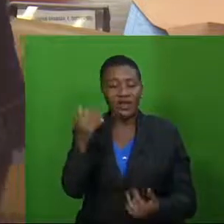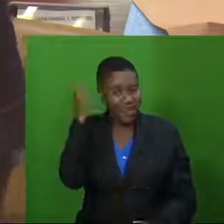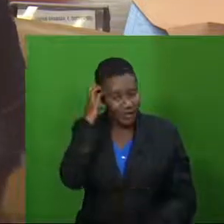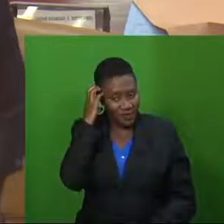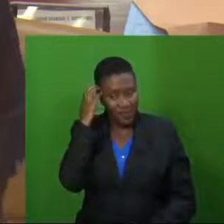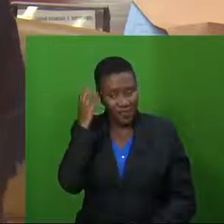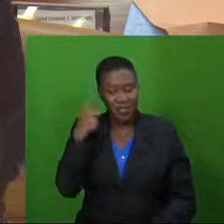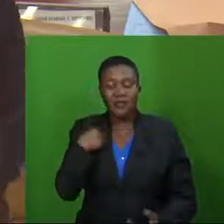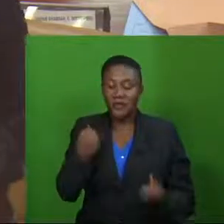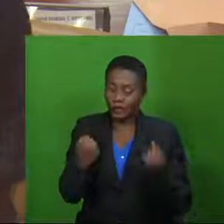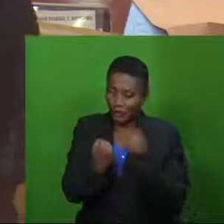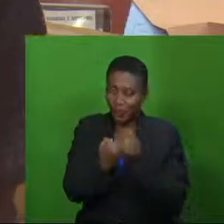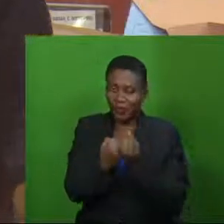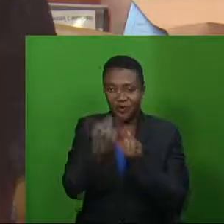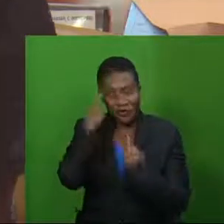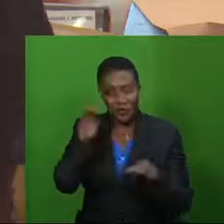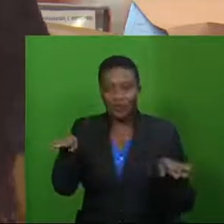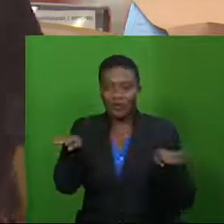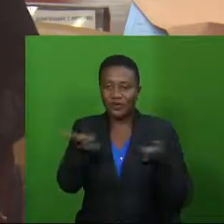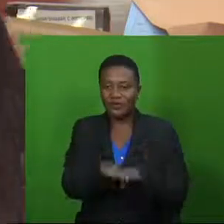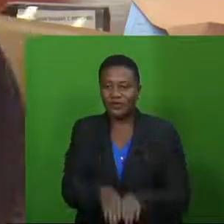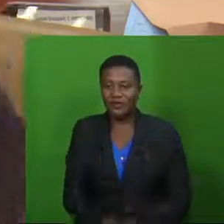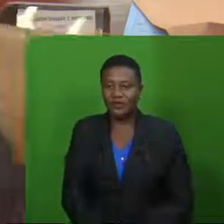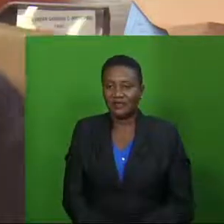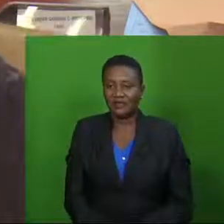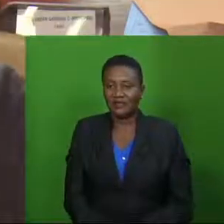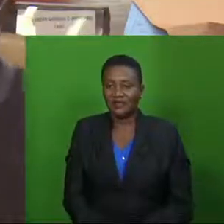Speaker, I second the motion.